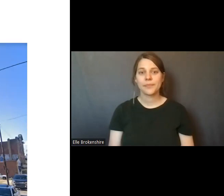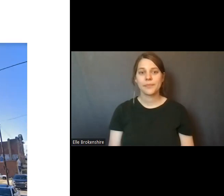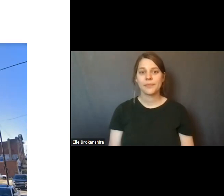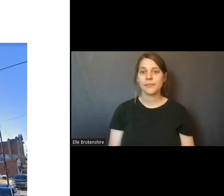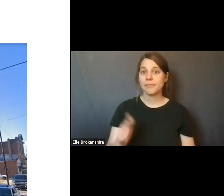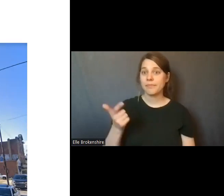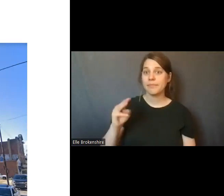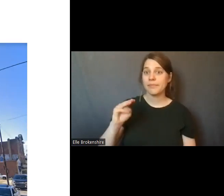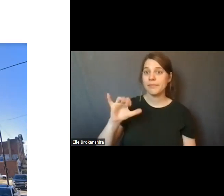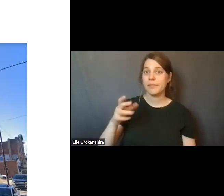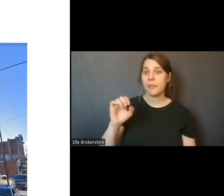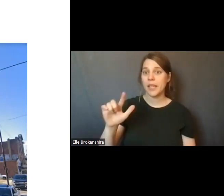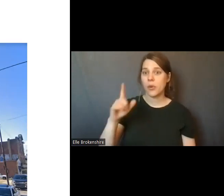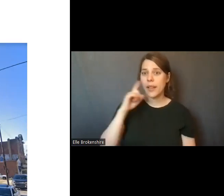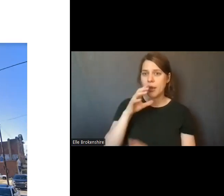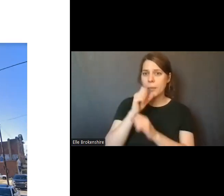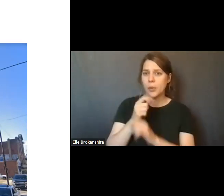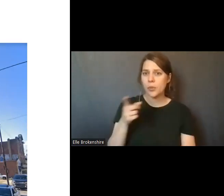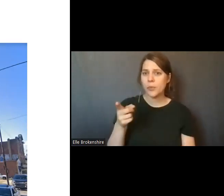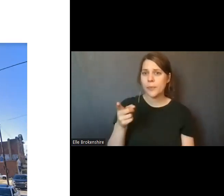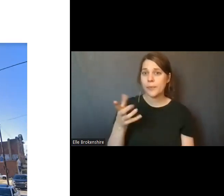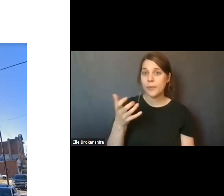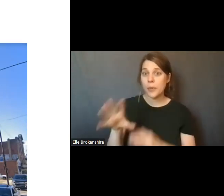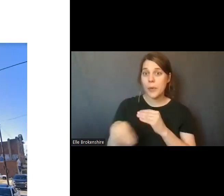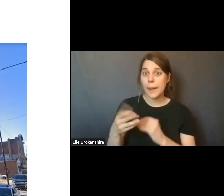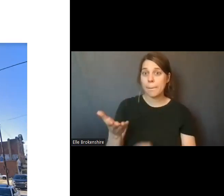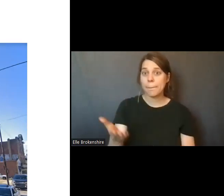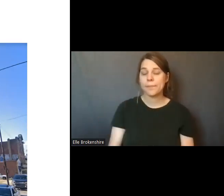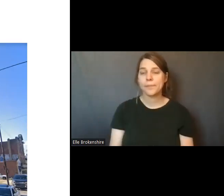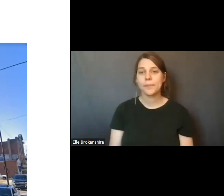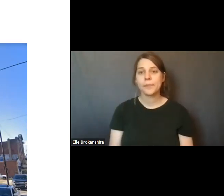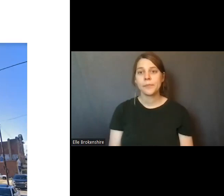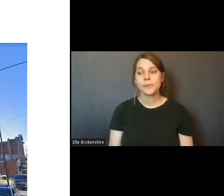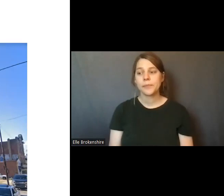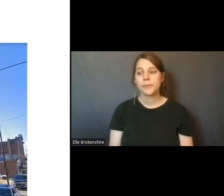Michael, I think you're on mute. I don't know if you had anything you'd like to add to Brandon's presentation.